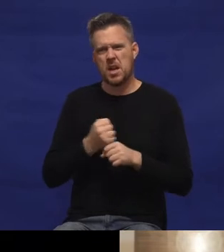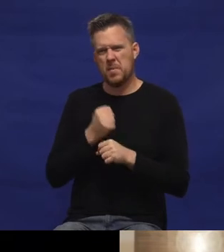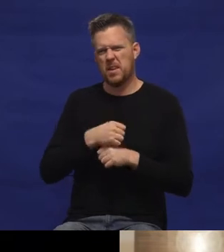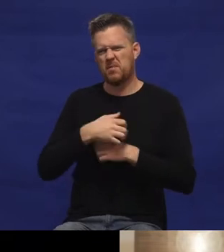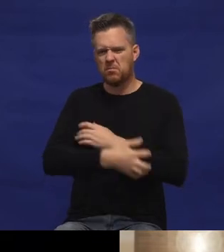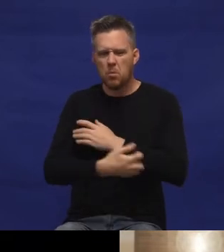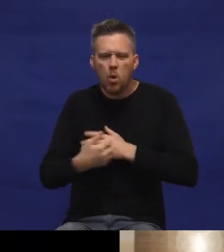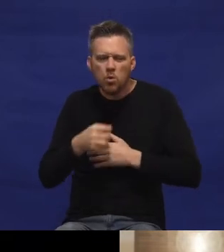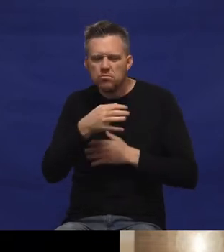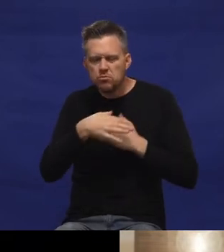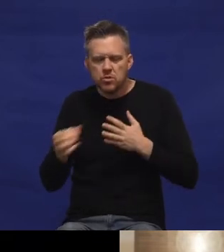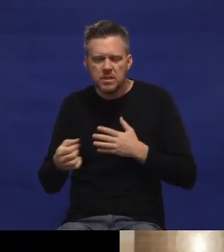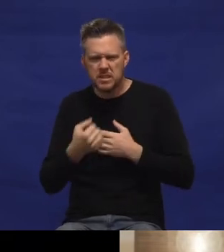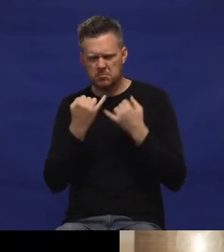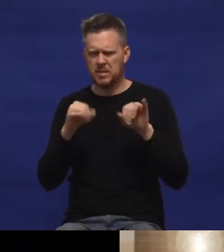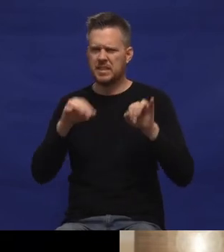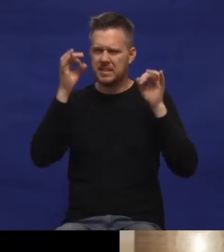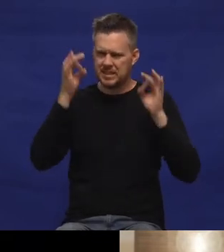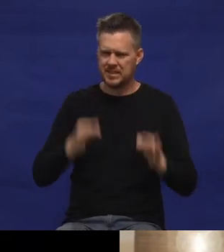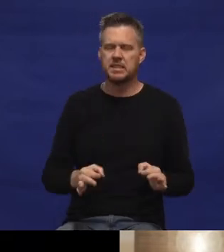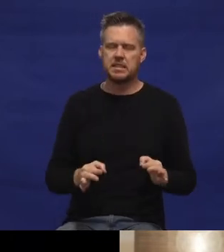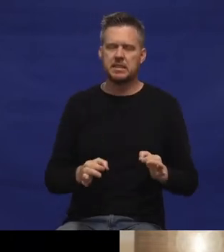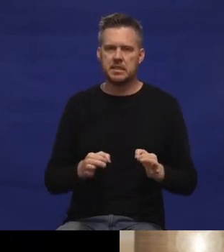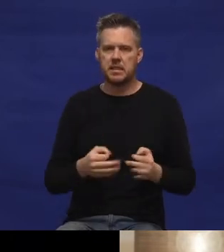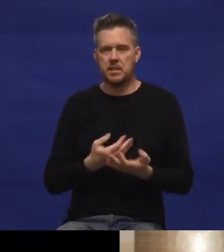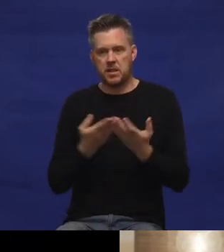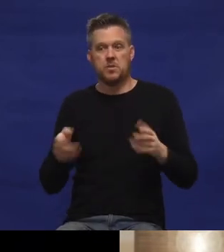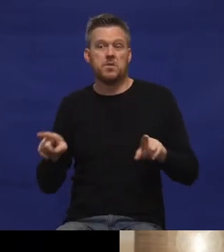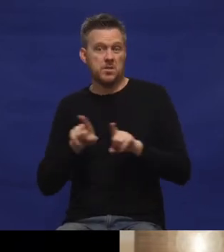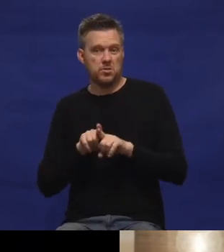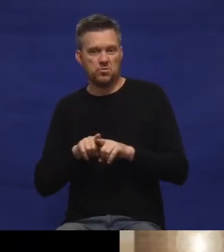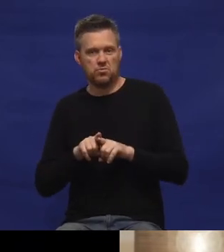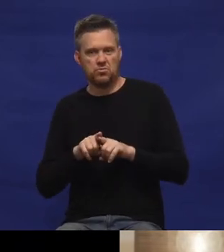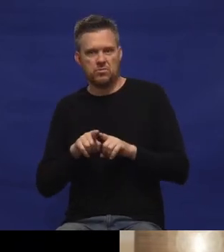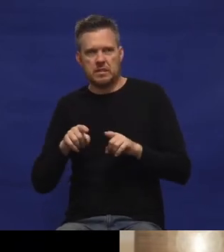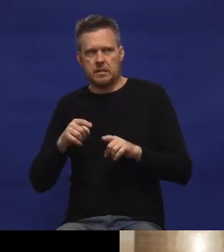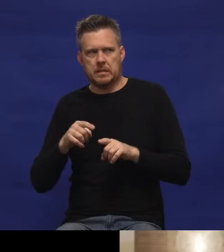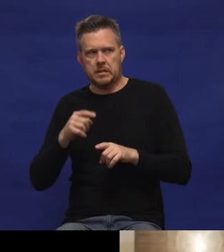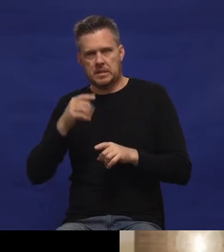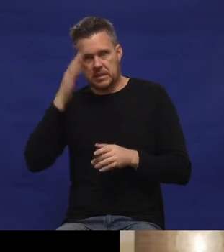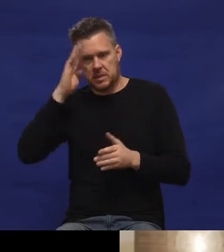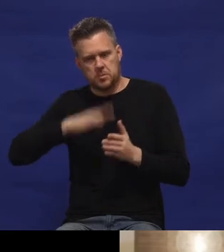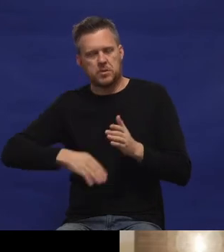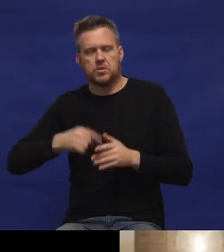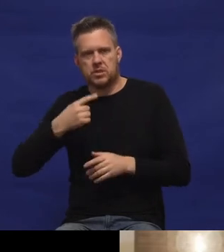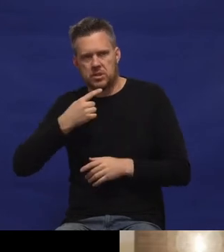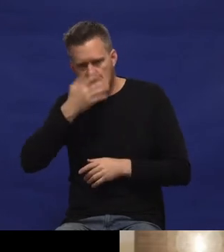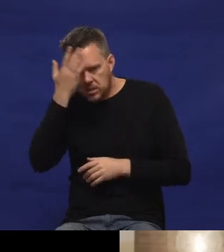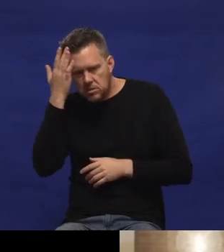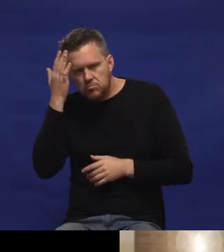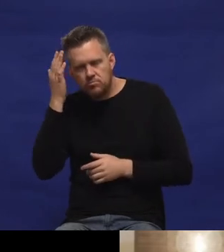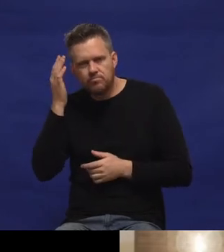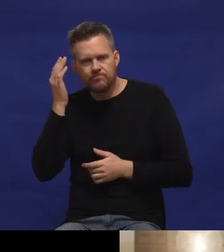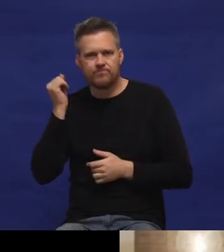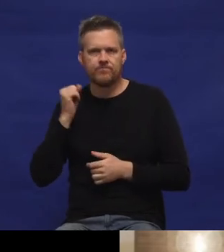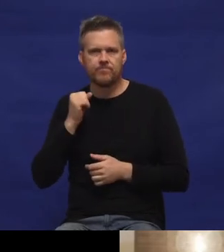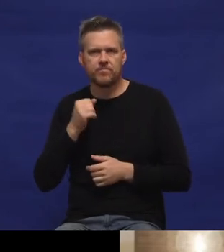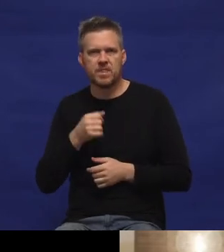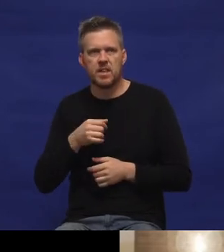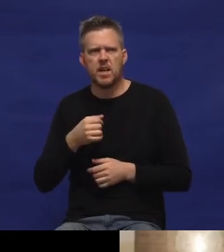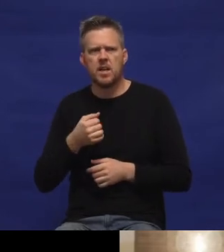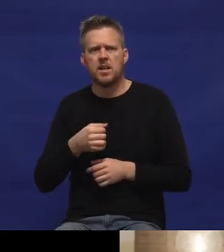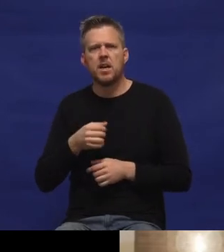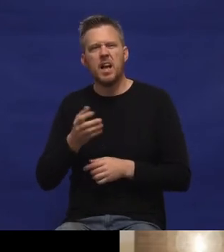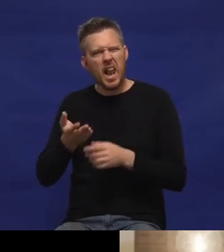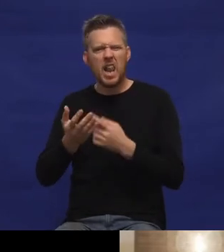or poor decisions, we too enter into this experience of shame. Now, when I was with you last, we actually spoke